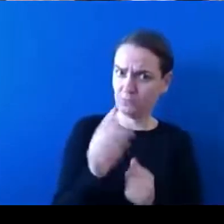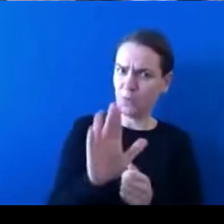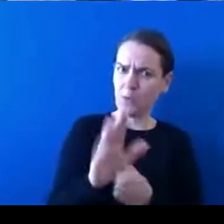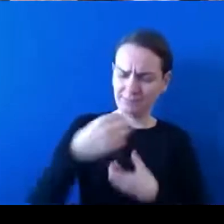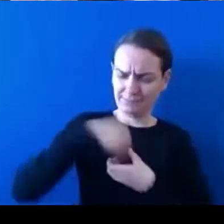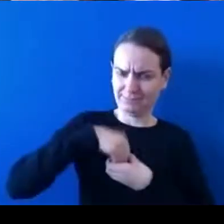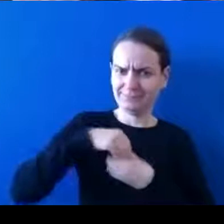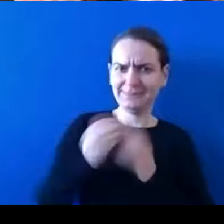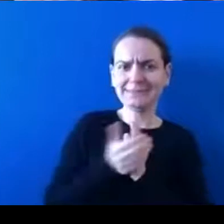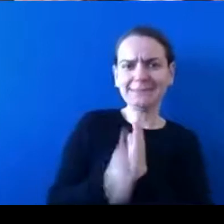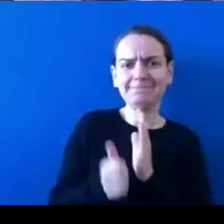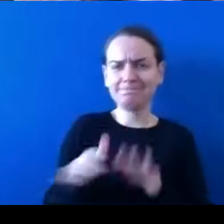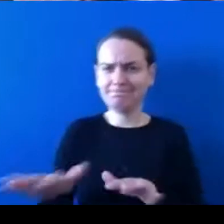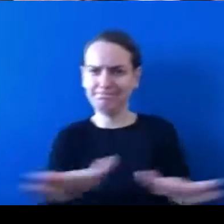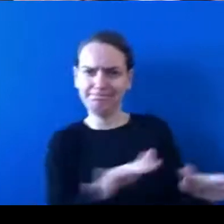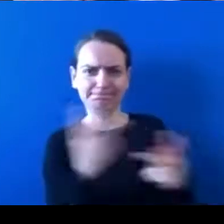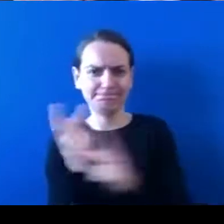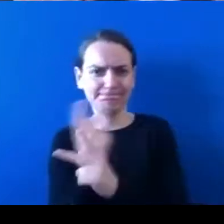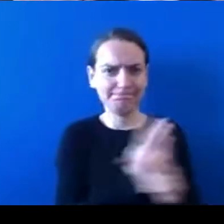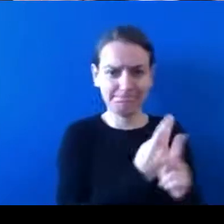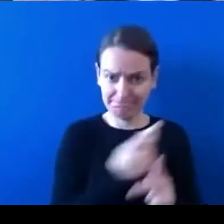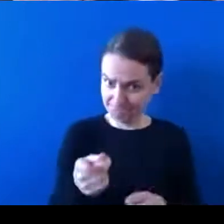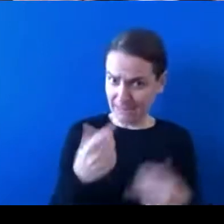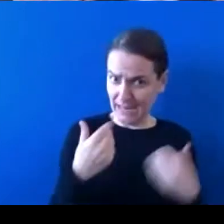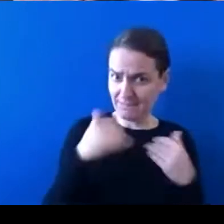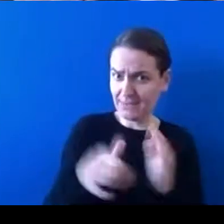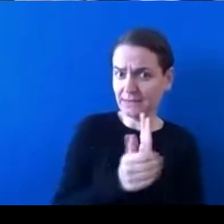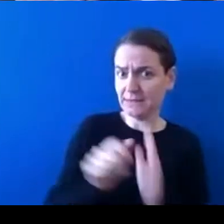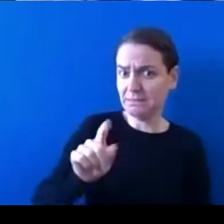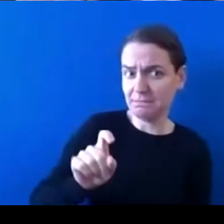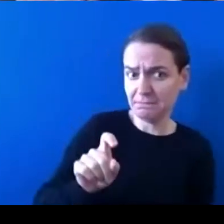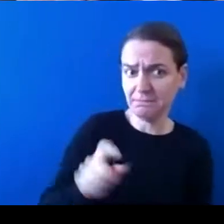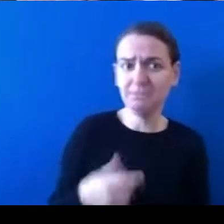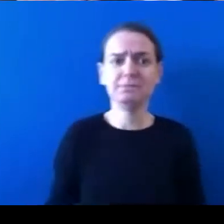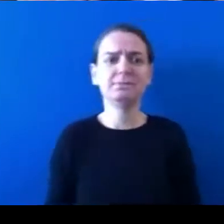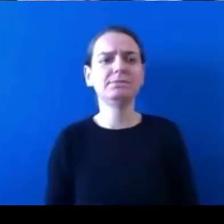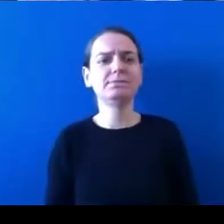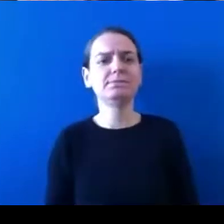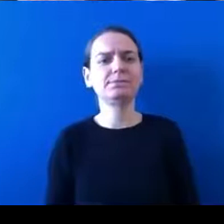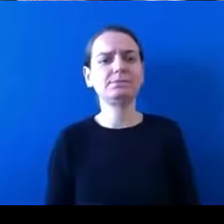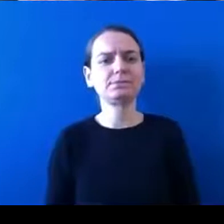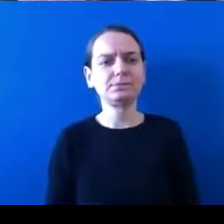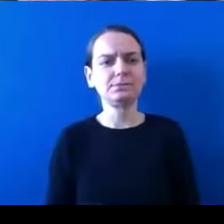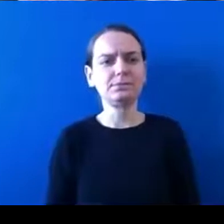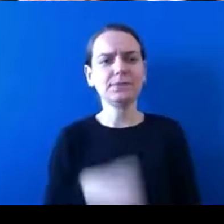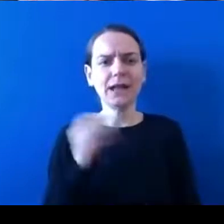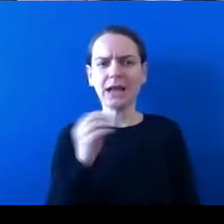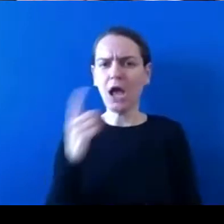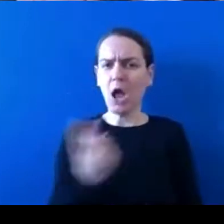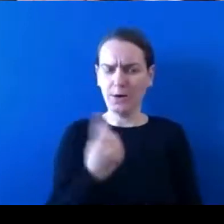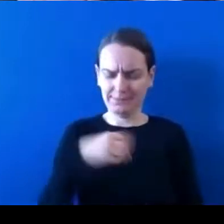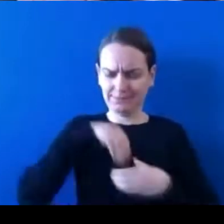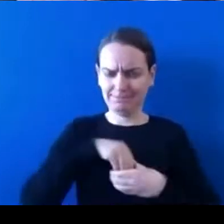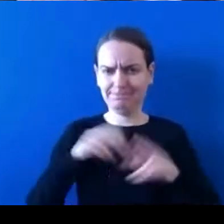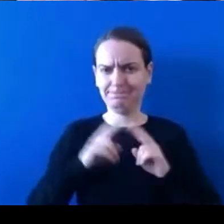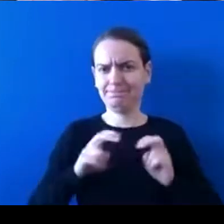One thing that we want each student to be prepared for is the next environment they're going into. So if a